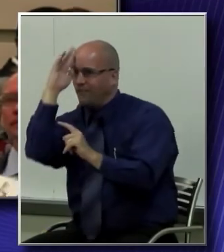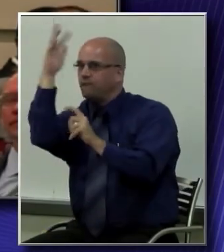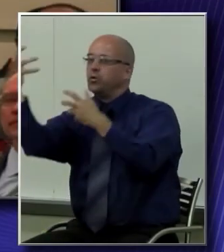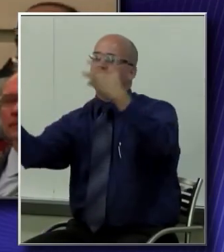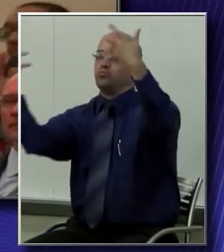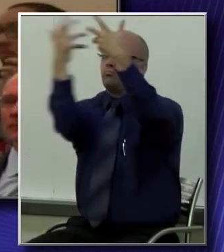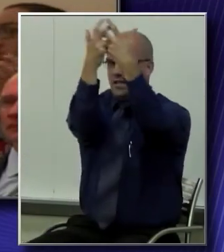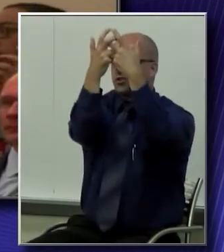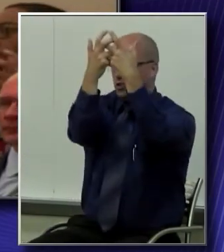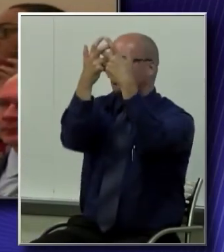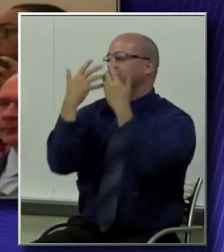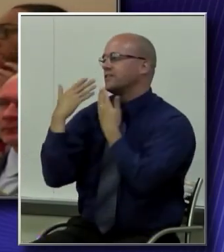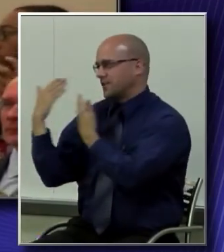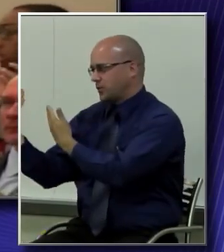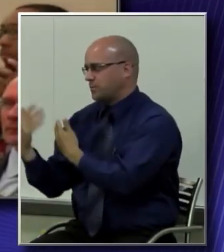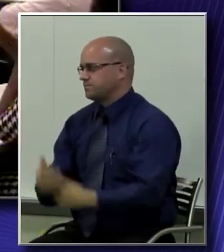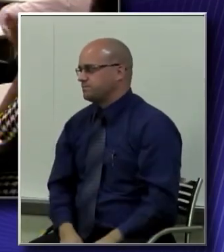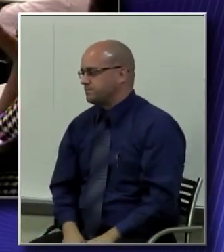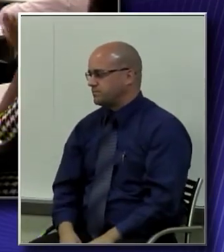Thank you.